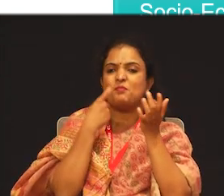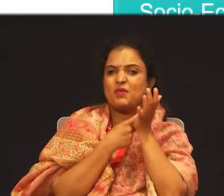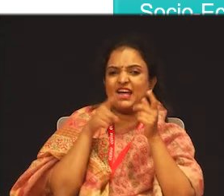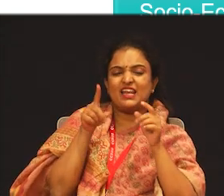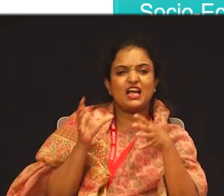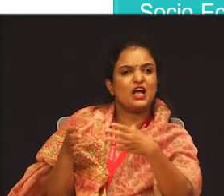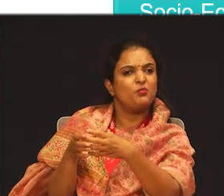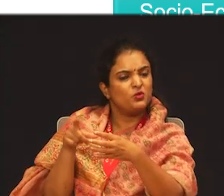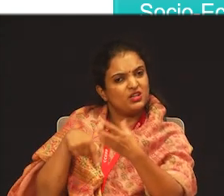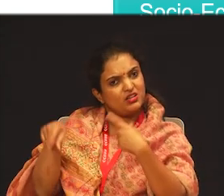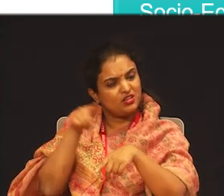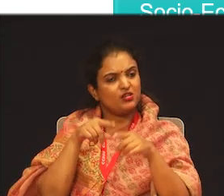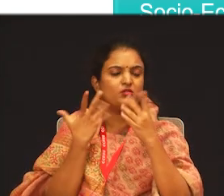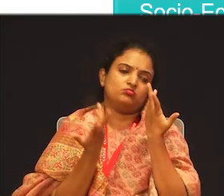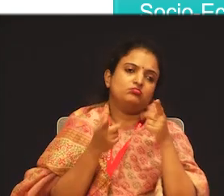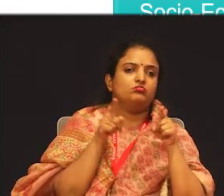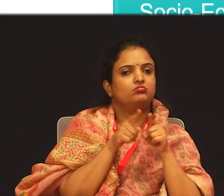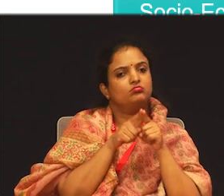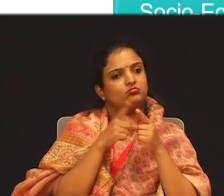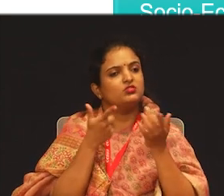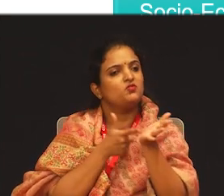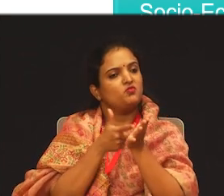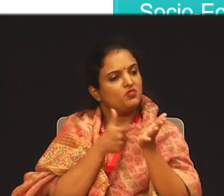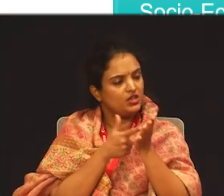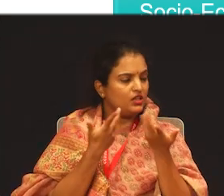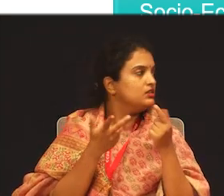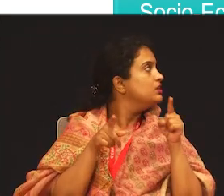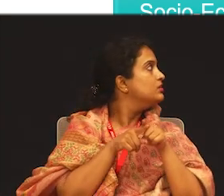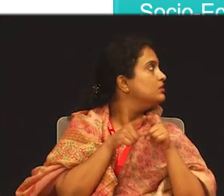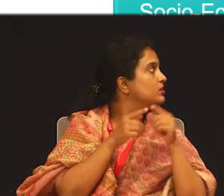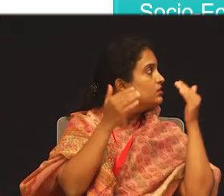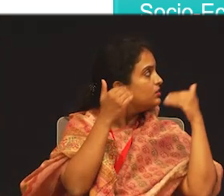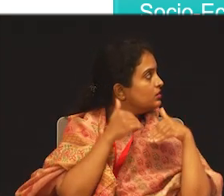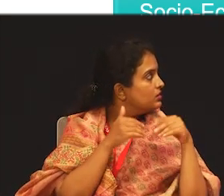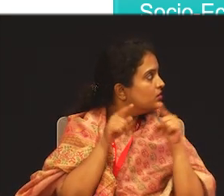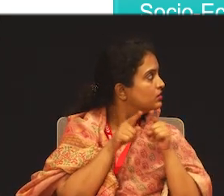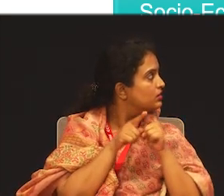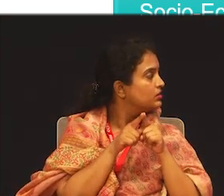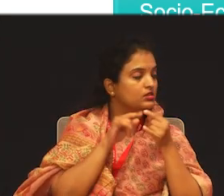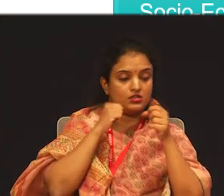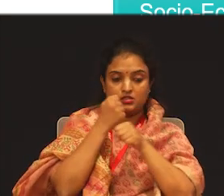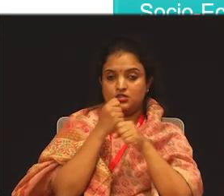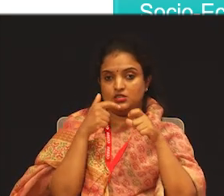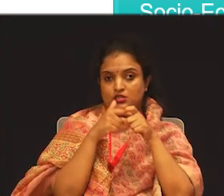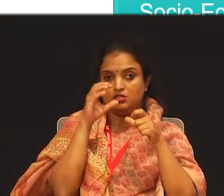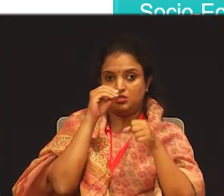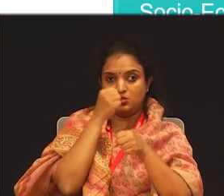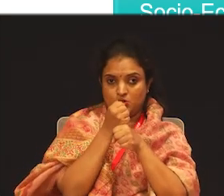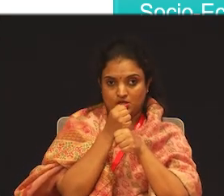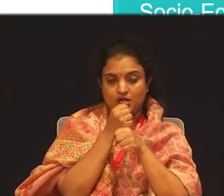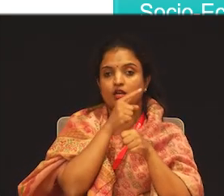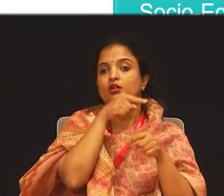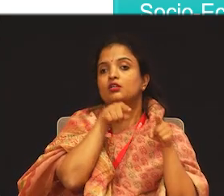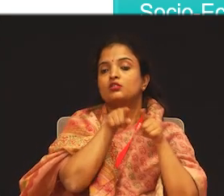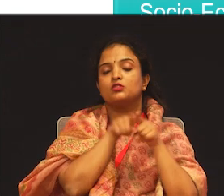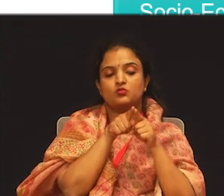geographical terrains, students from small villages, small towns, and aspirational districts. These comes